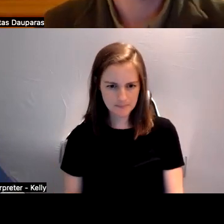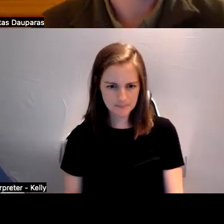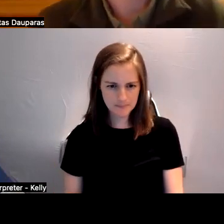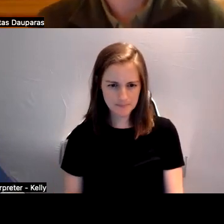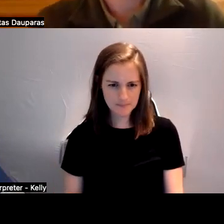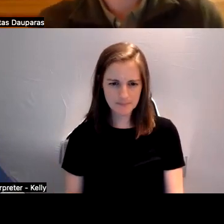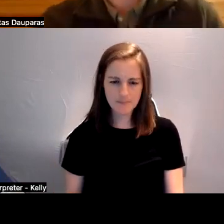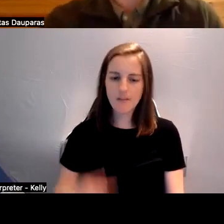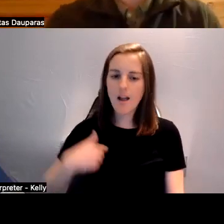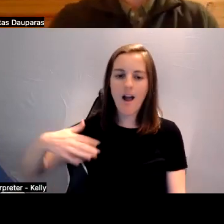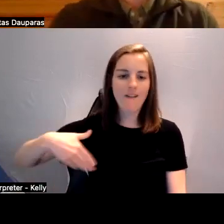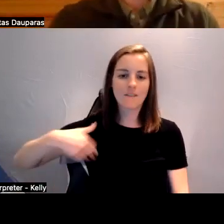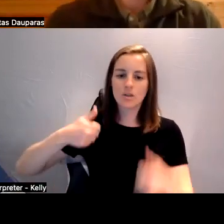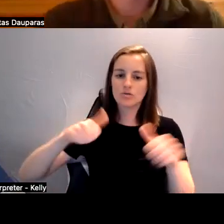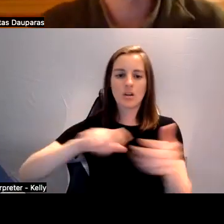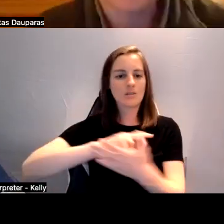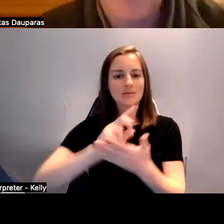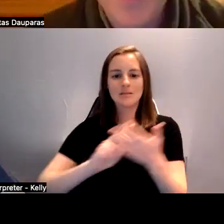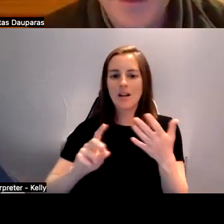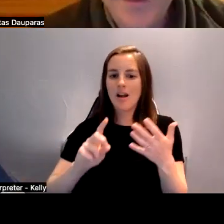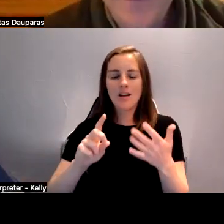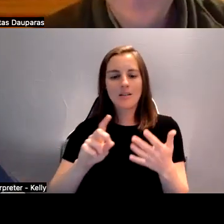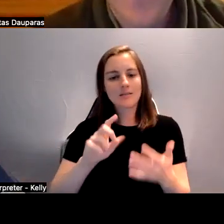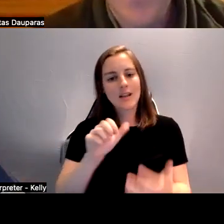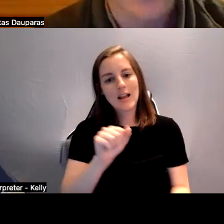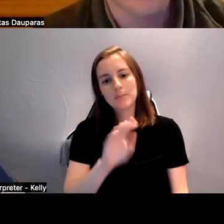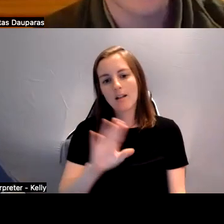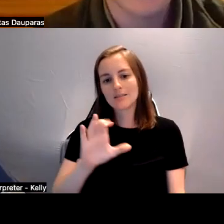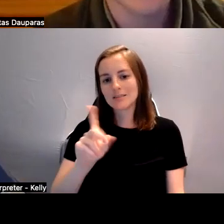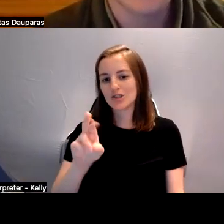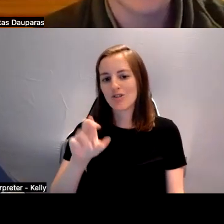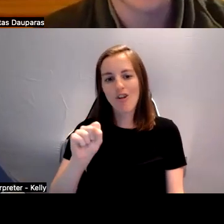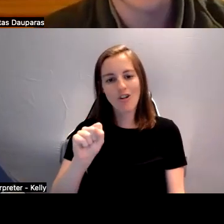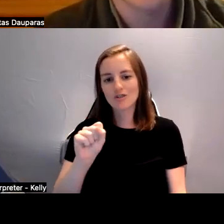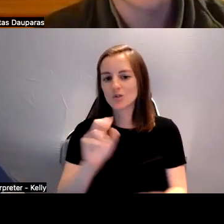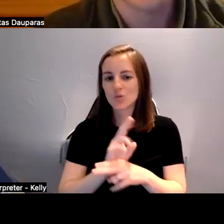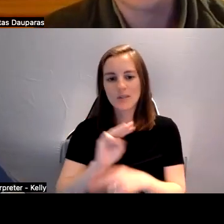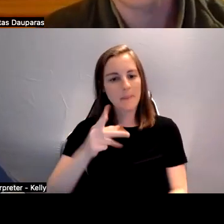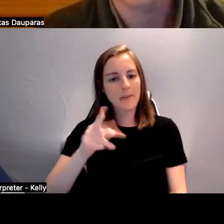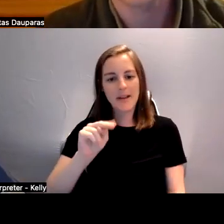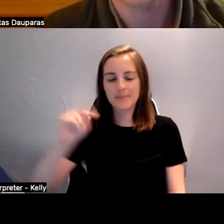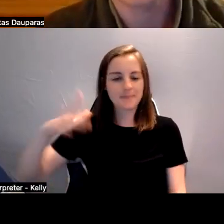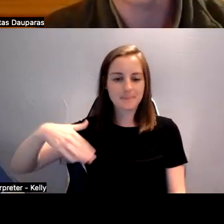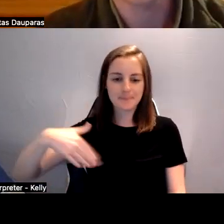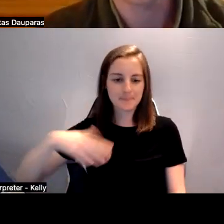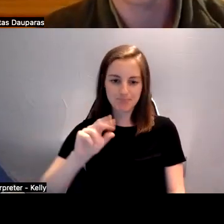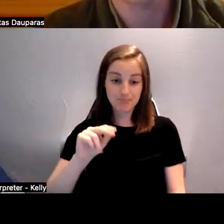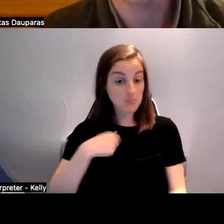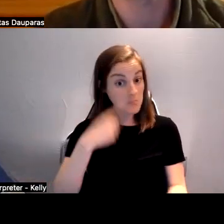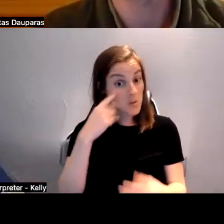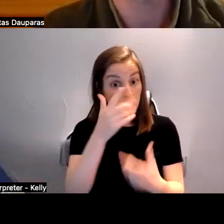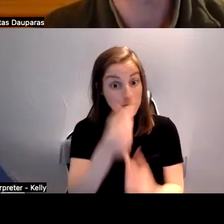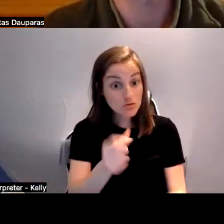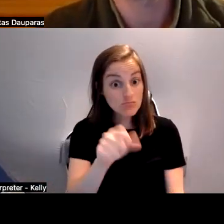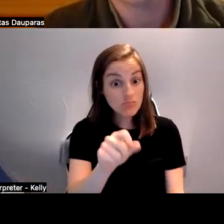I have not tried to design any CDRs for using MPNN, but I think it would be an interesting application.